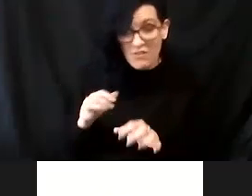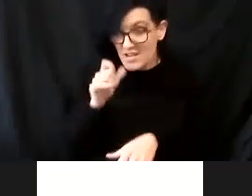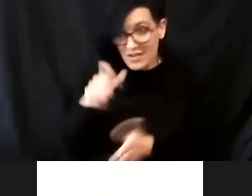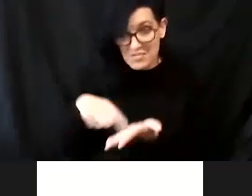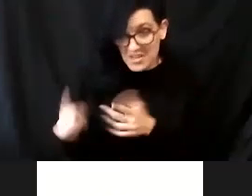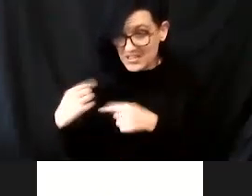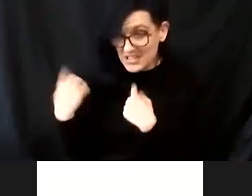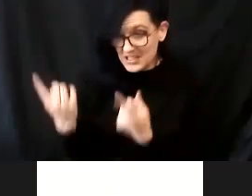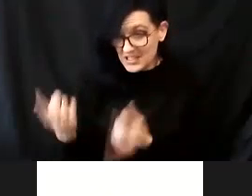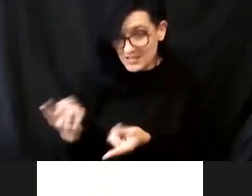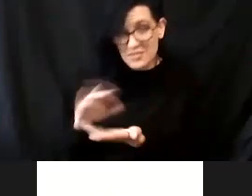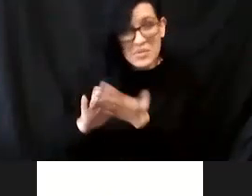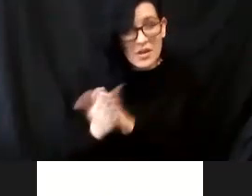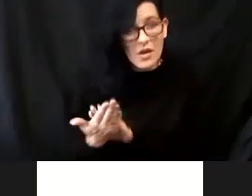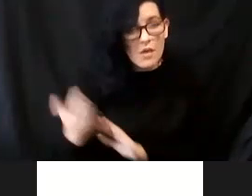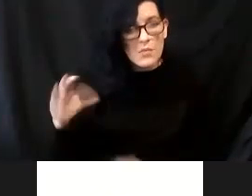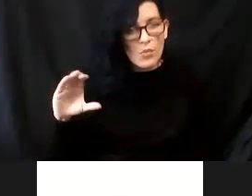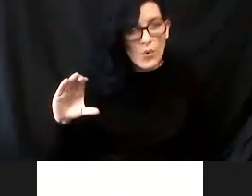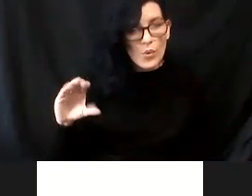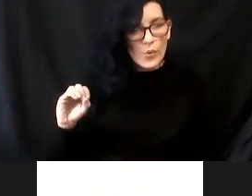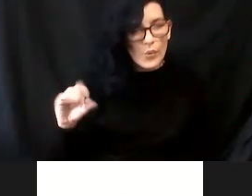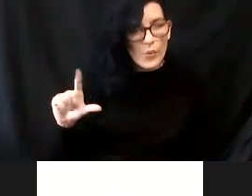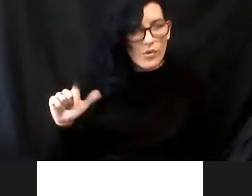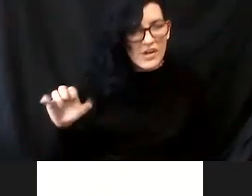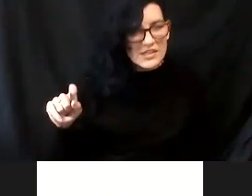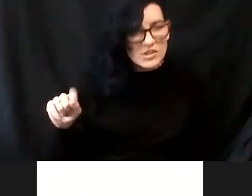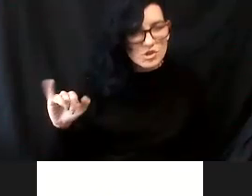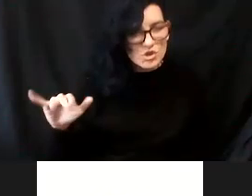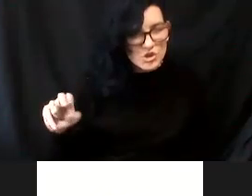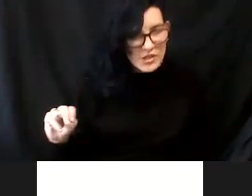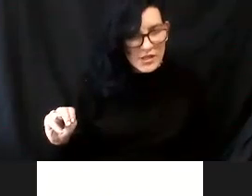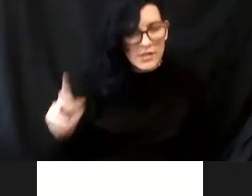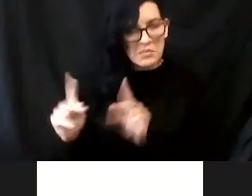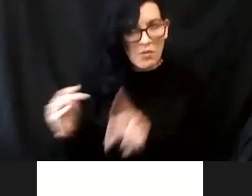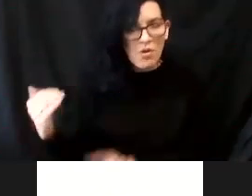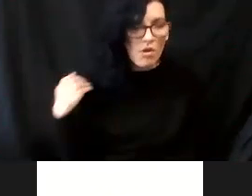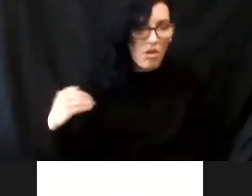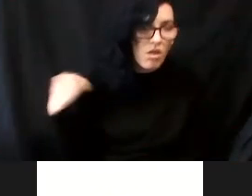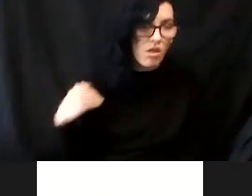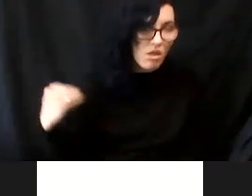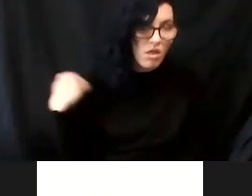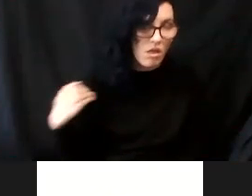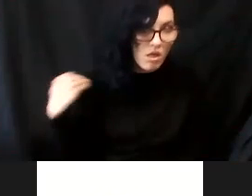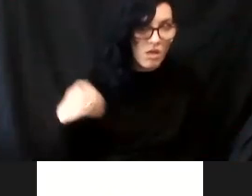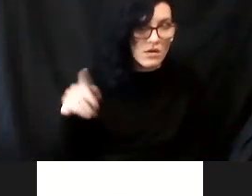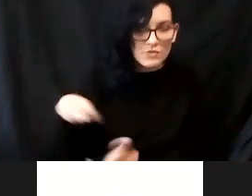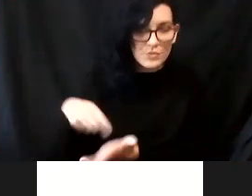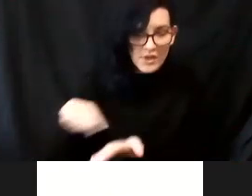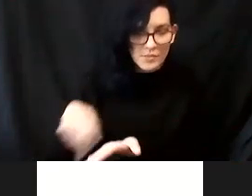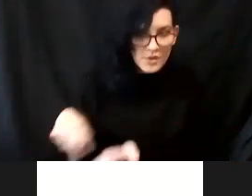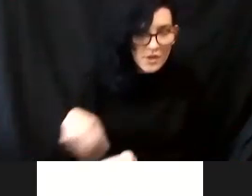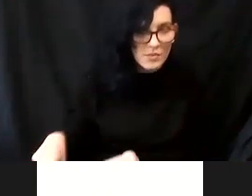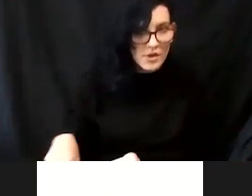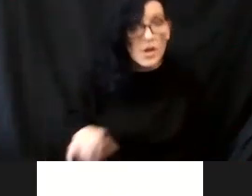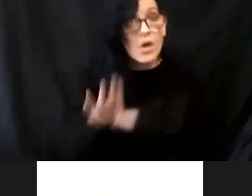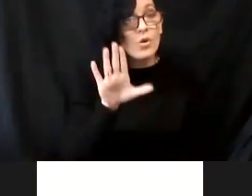COVID-19, the CARES Act has put in some protections that temporarily freeze those